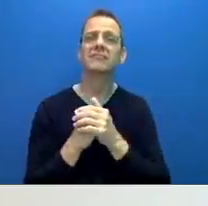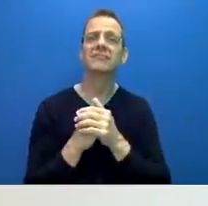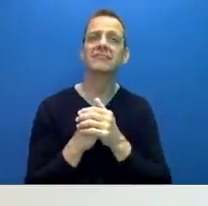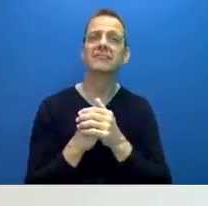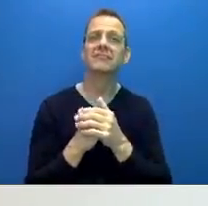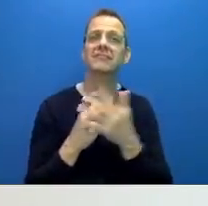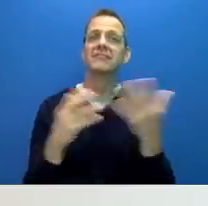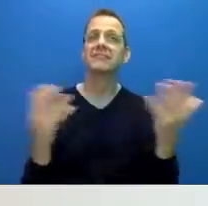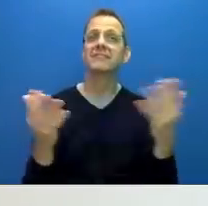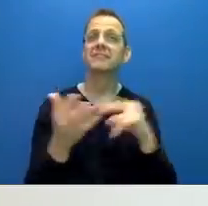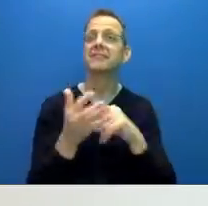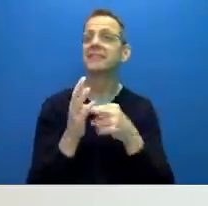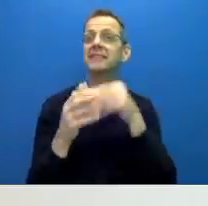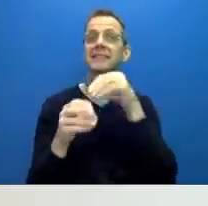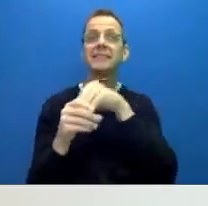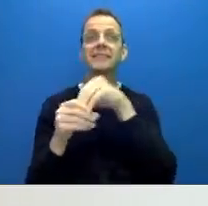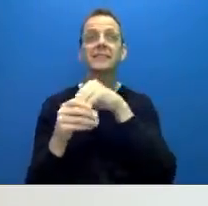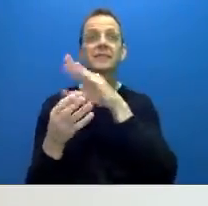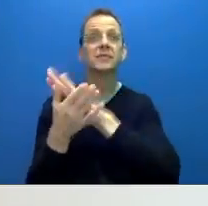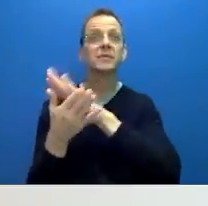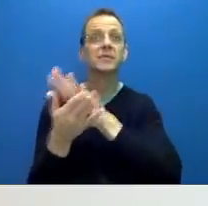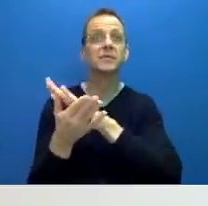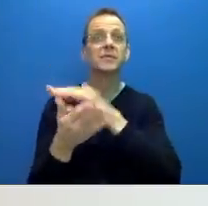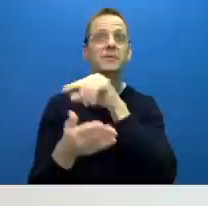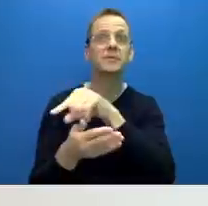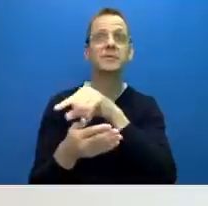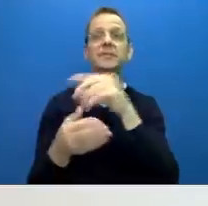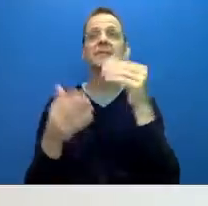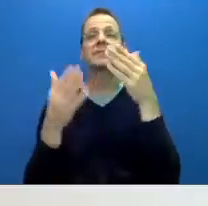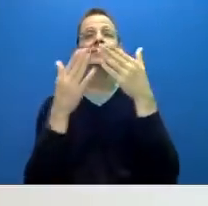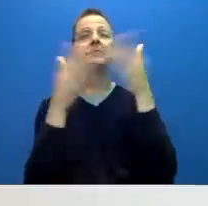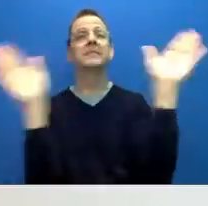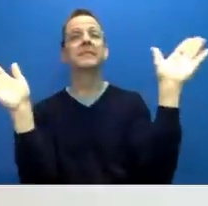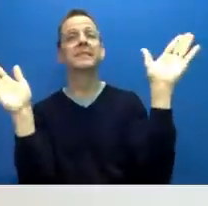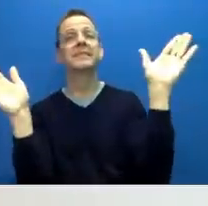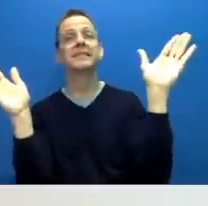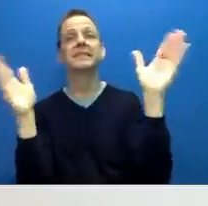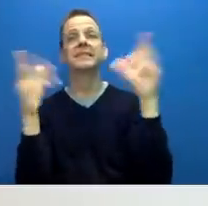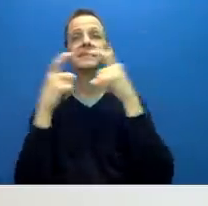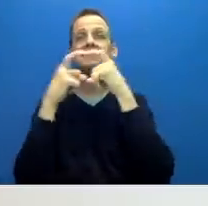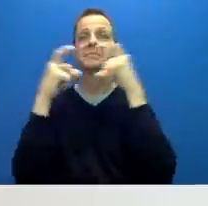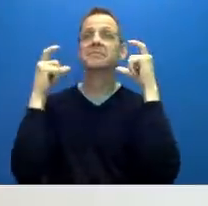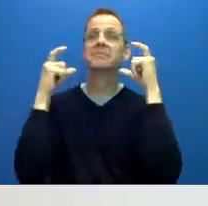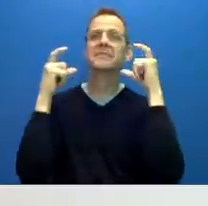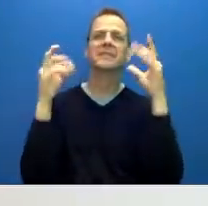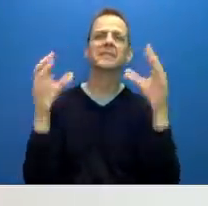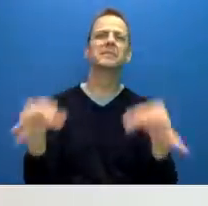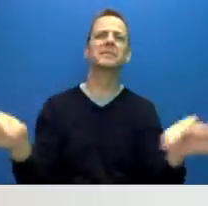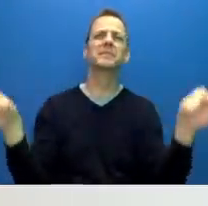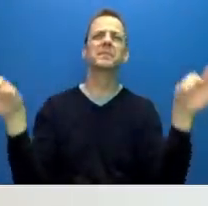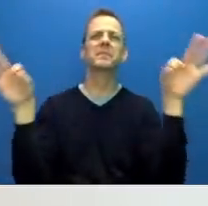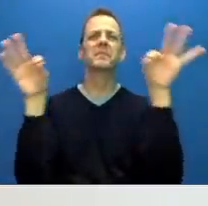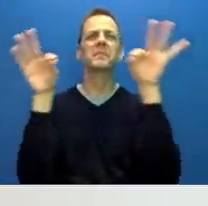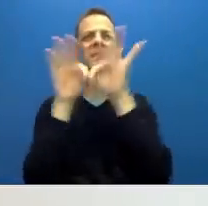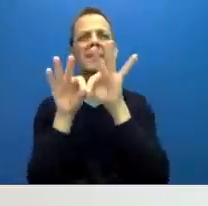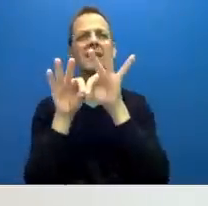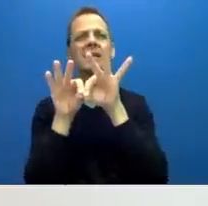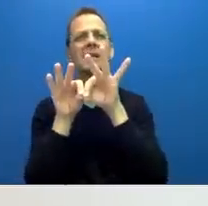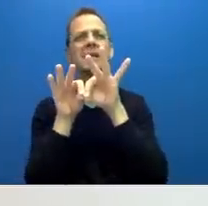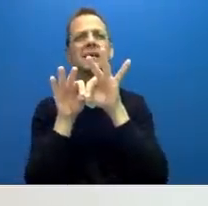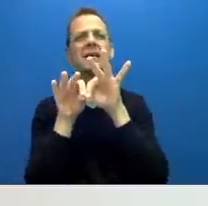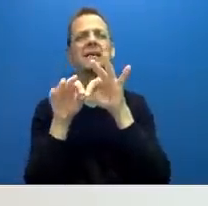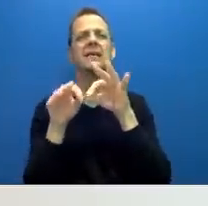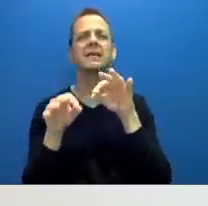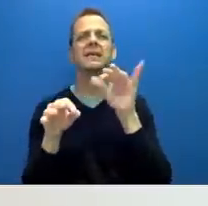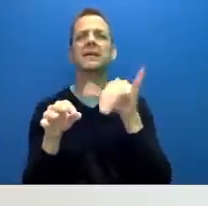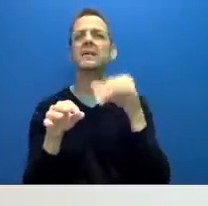spaces, in schools. It does decrease transmission. It's one of the many layers of protection that we should be using in order to